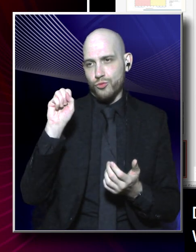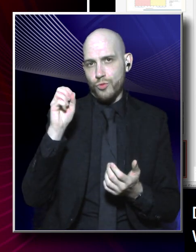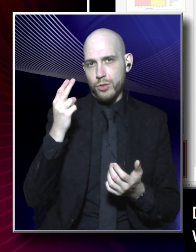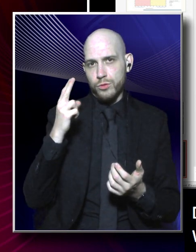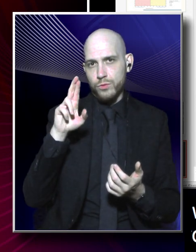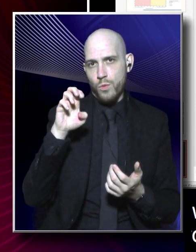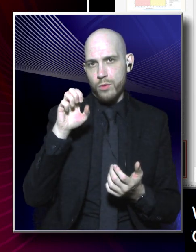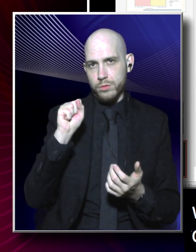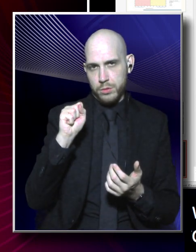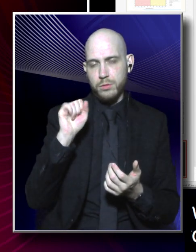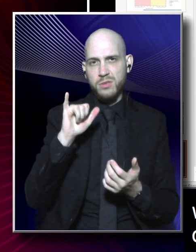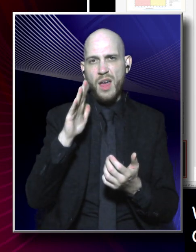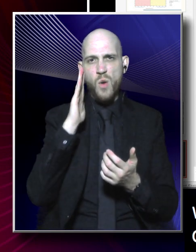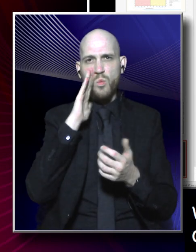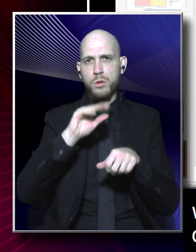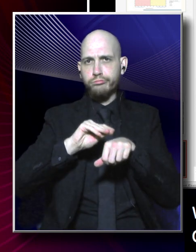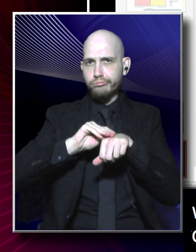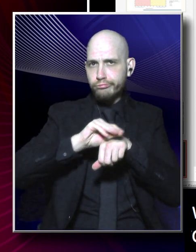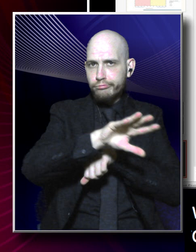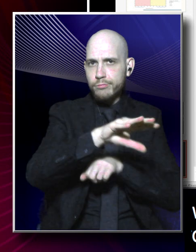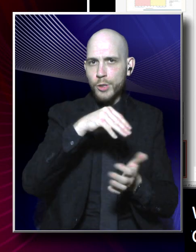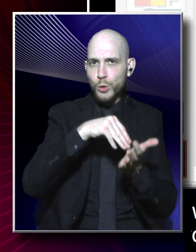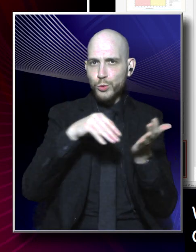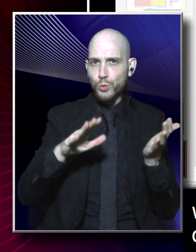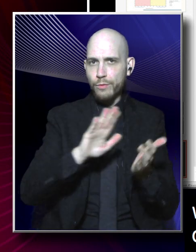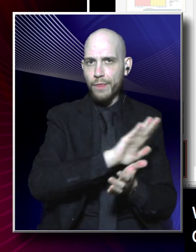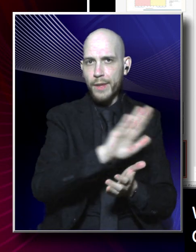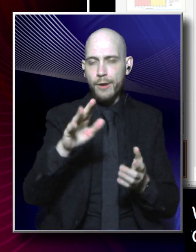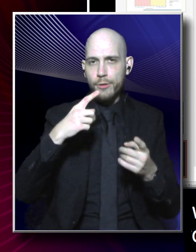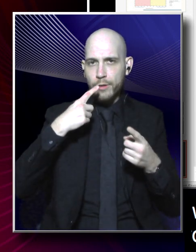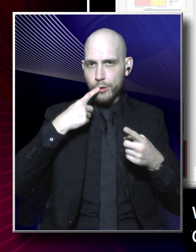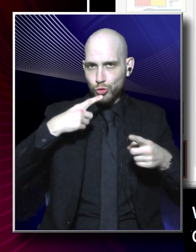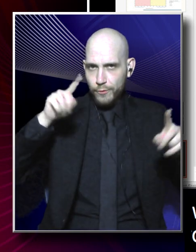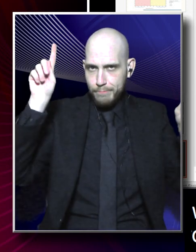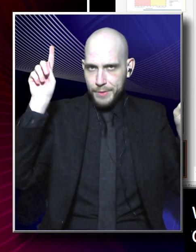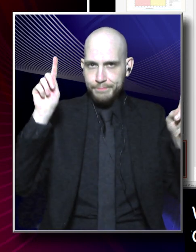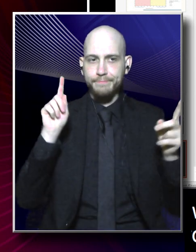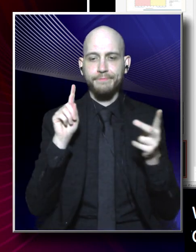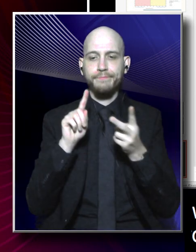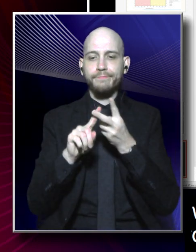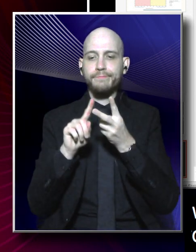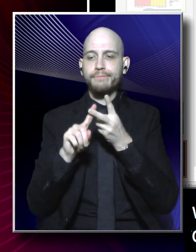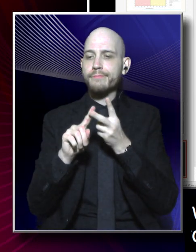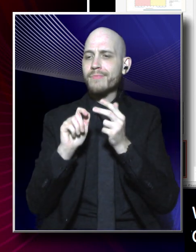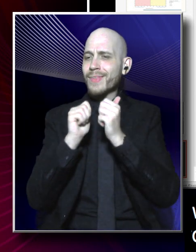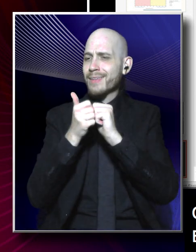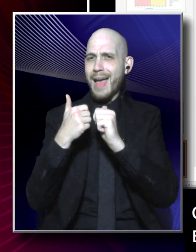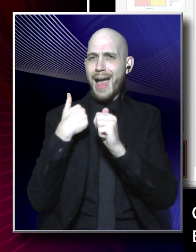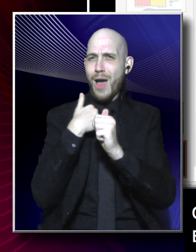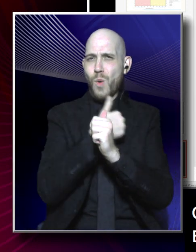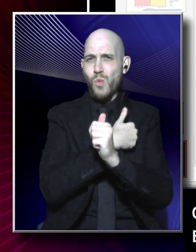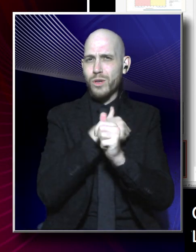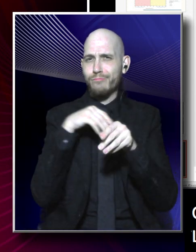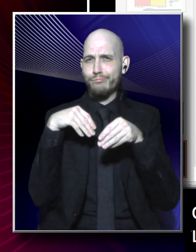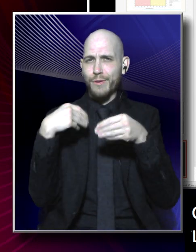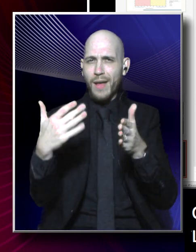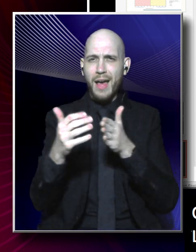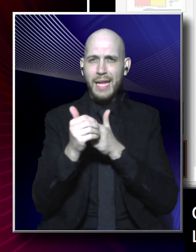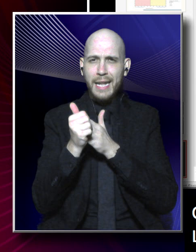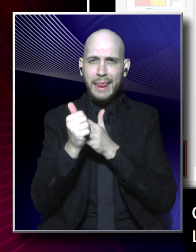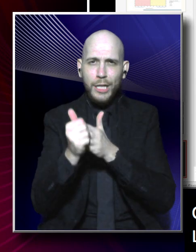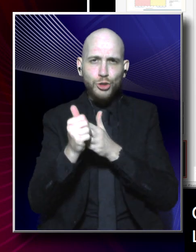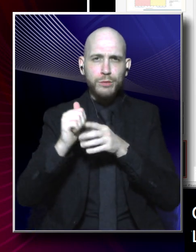student achievement, how we are using our leadership training, what we are doing for